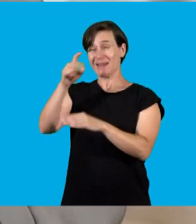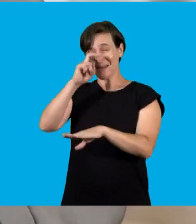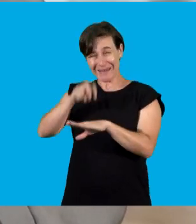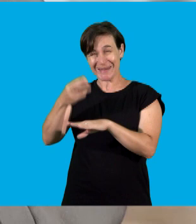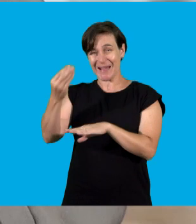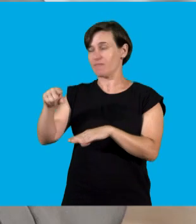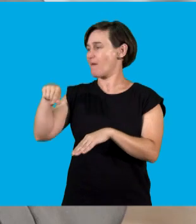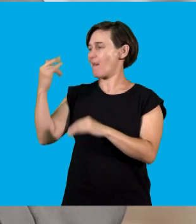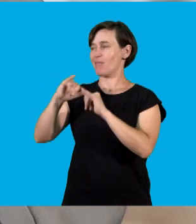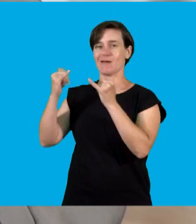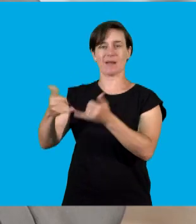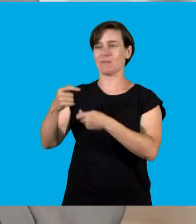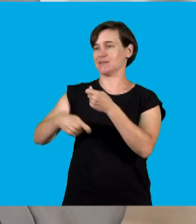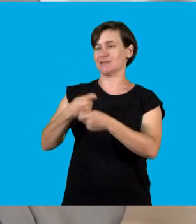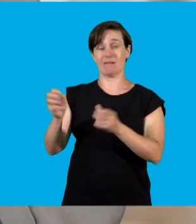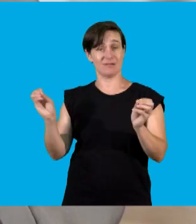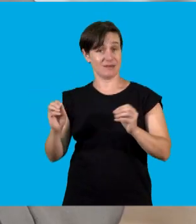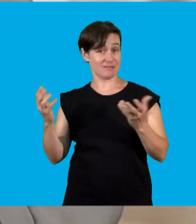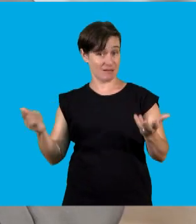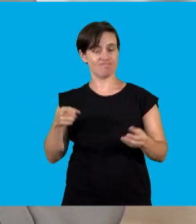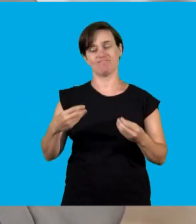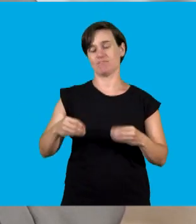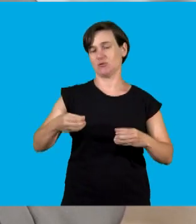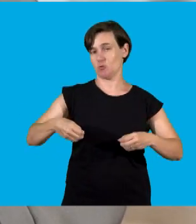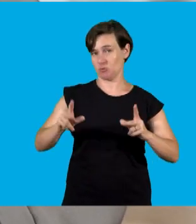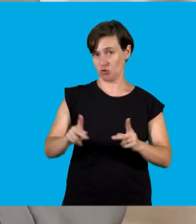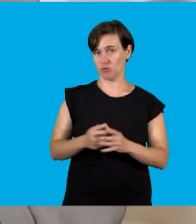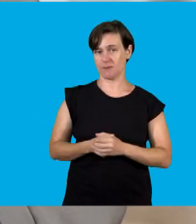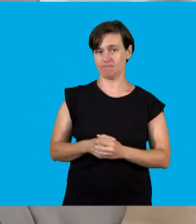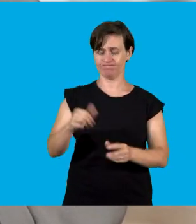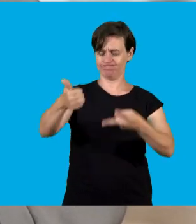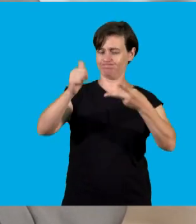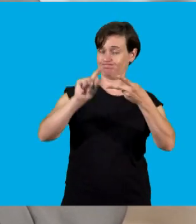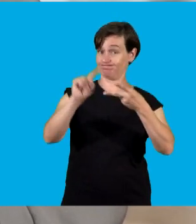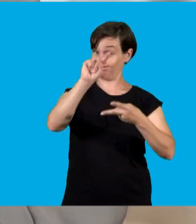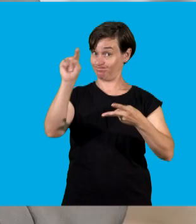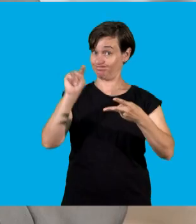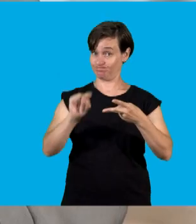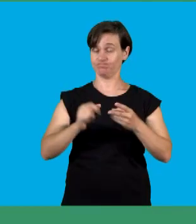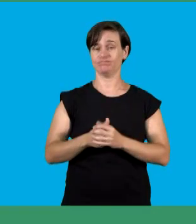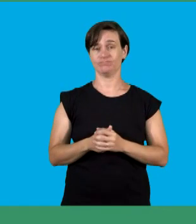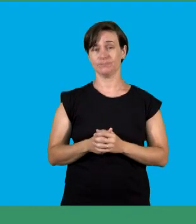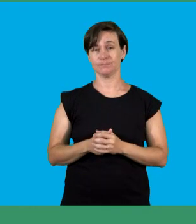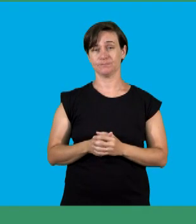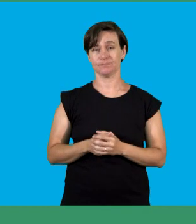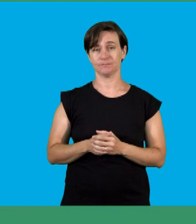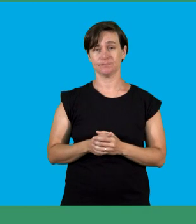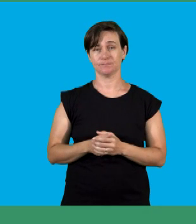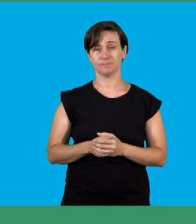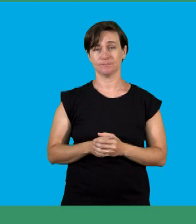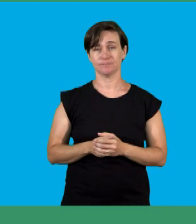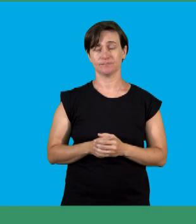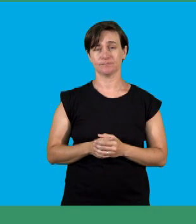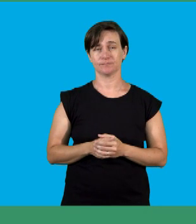So that is the definition of business opportunities. We're going to go to the second question. Right, the